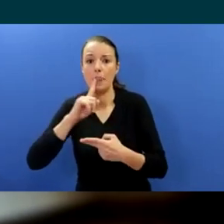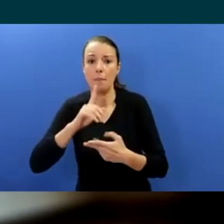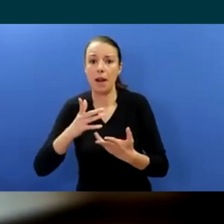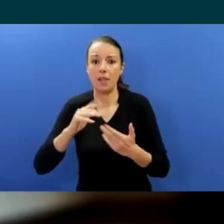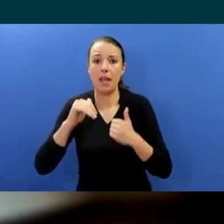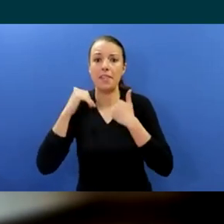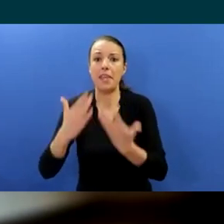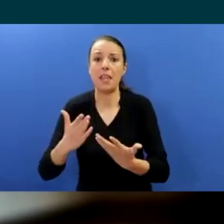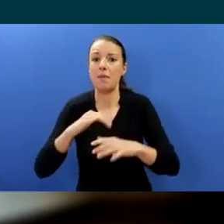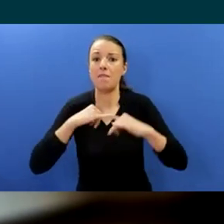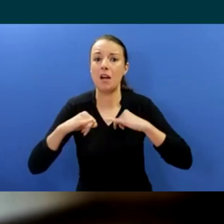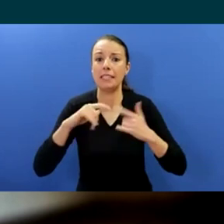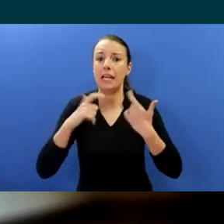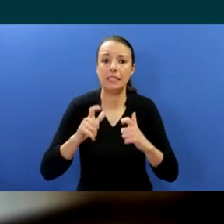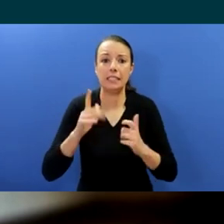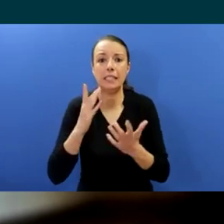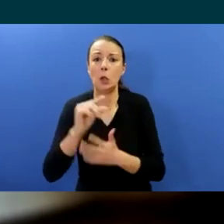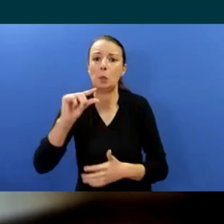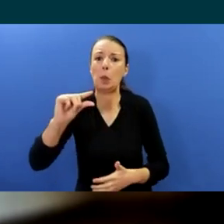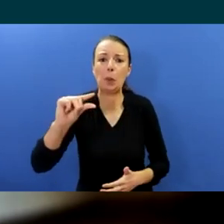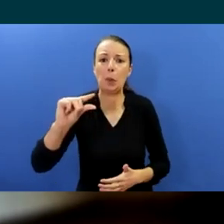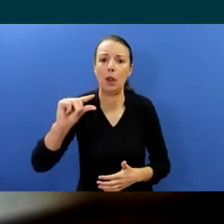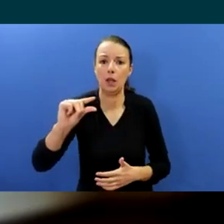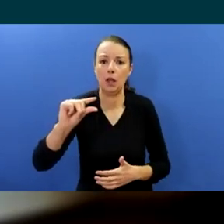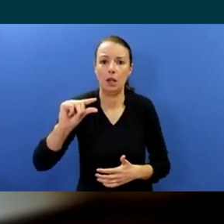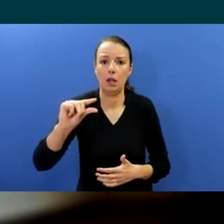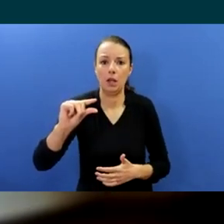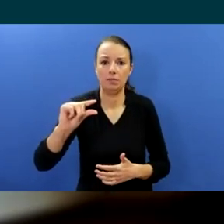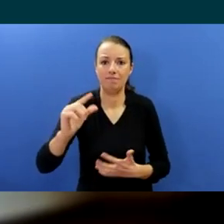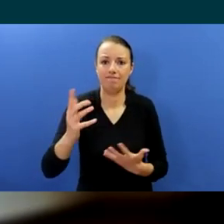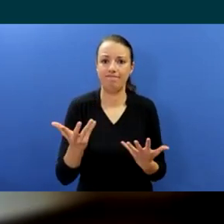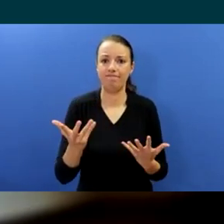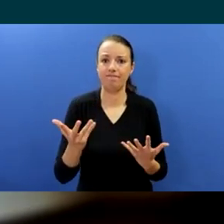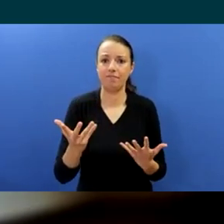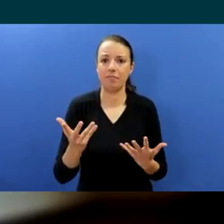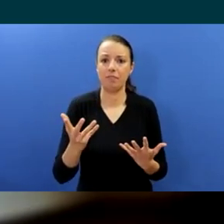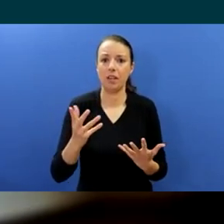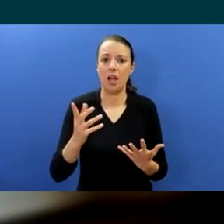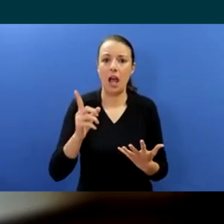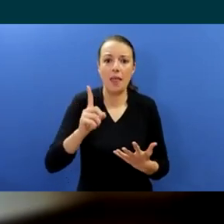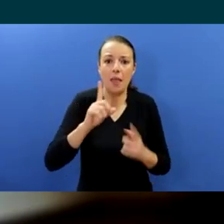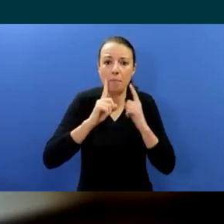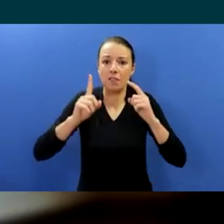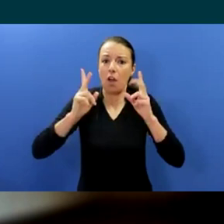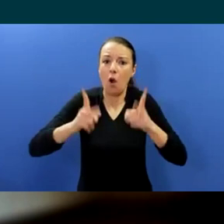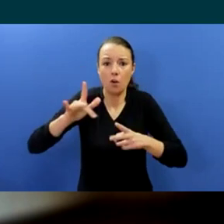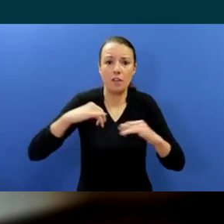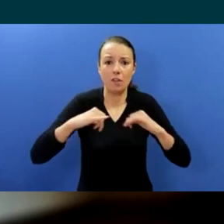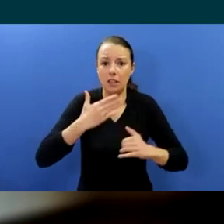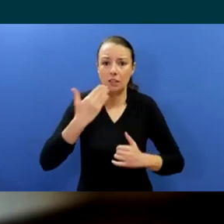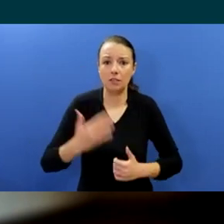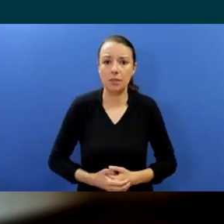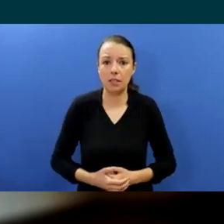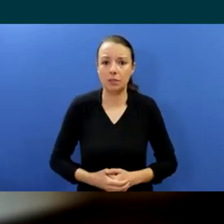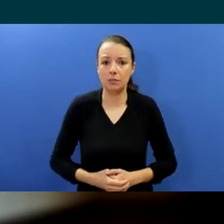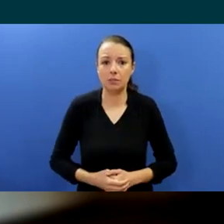she defines citizen participation as the degree of citizen agency and control. So this is where we get into